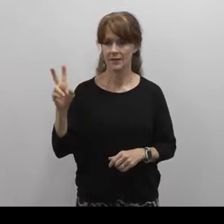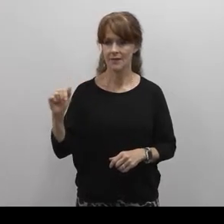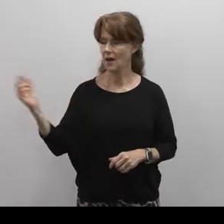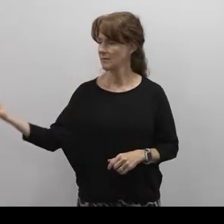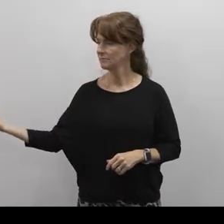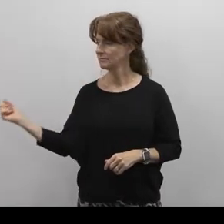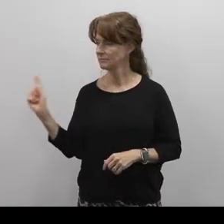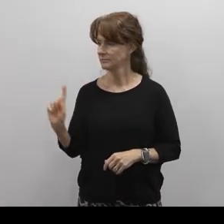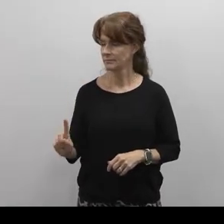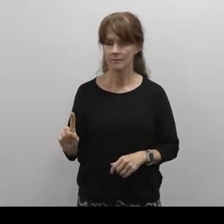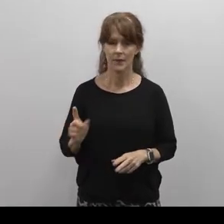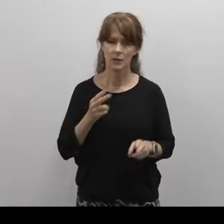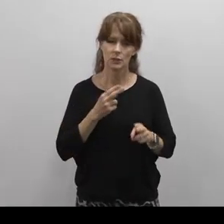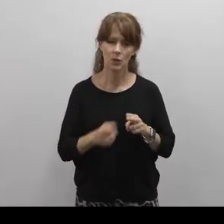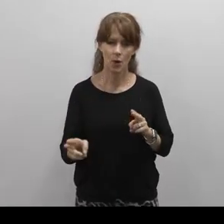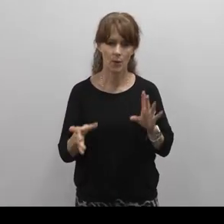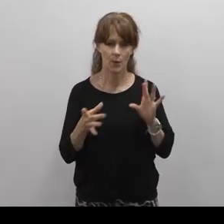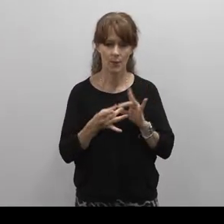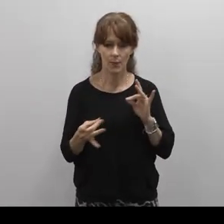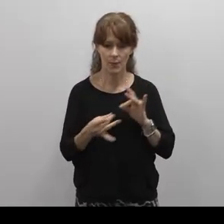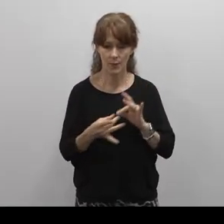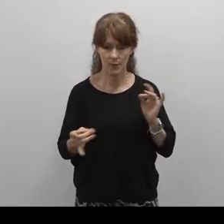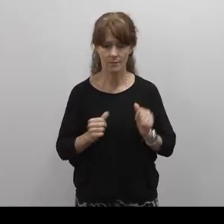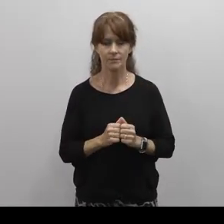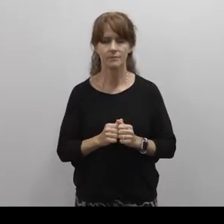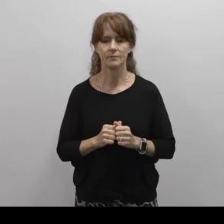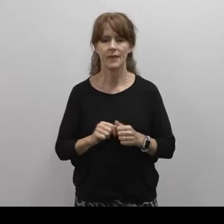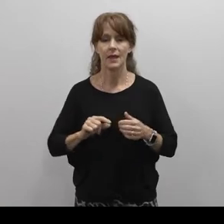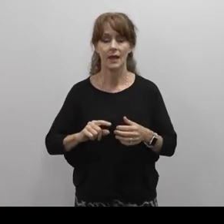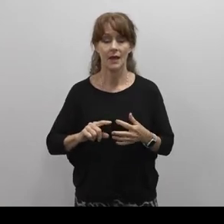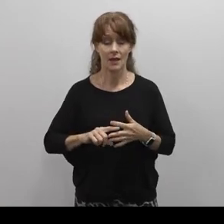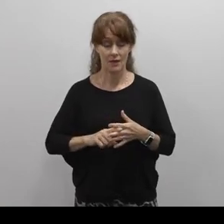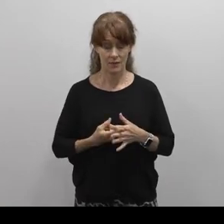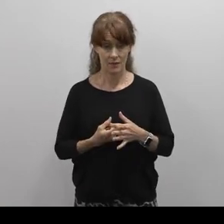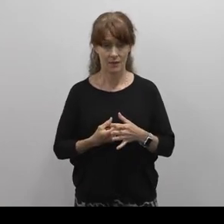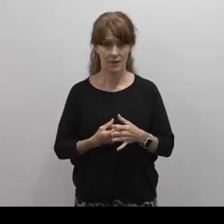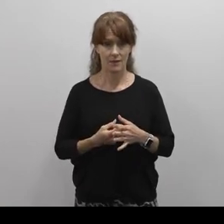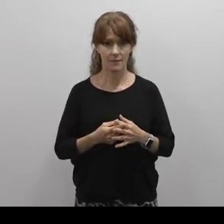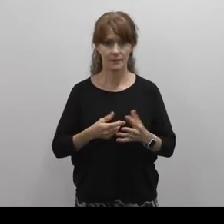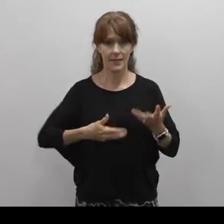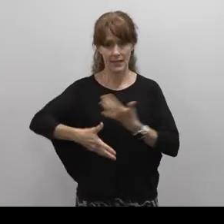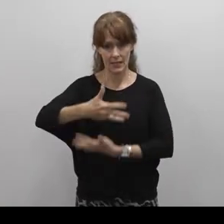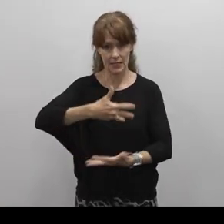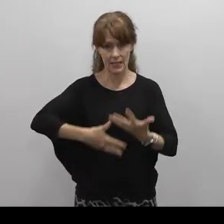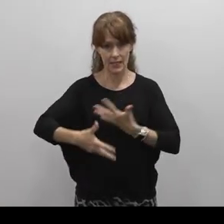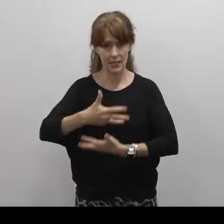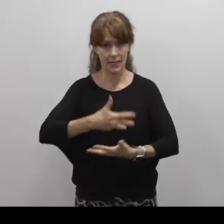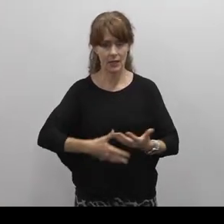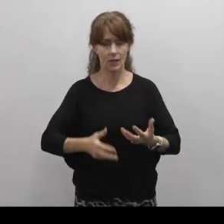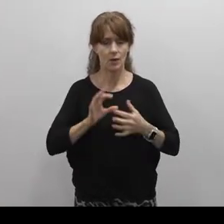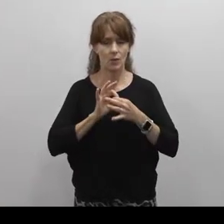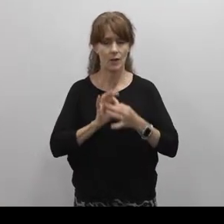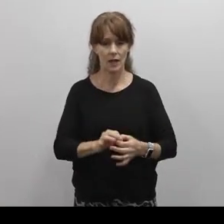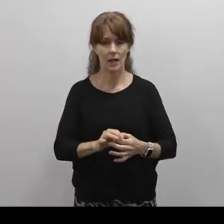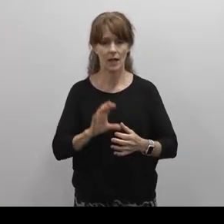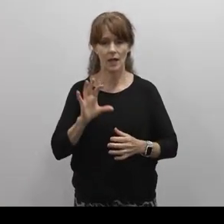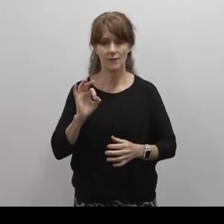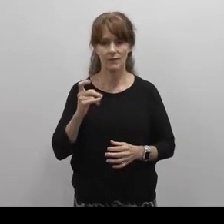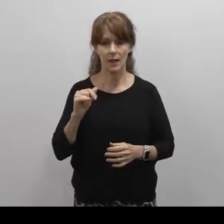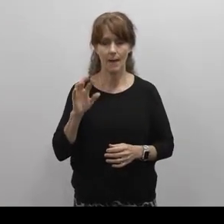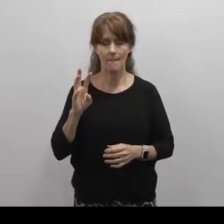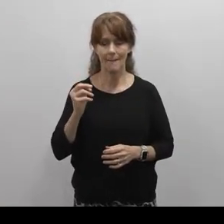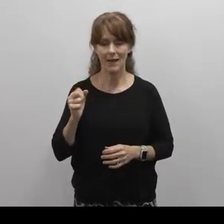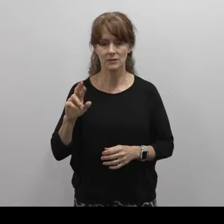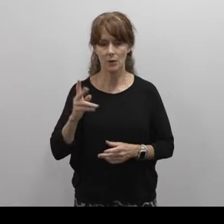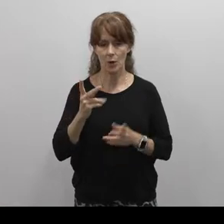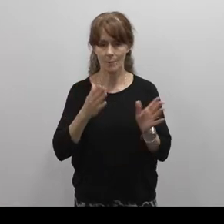I'll be brief in my comments. So first and foremost, we've talked about engagement in particular with respect to the facility master plan. But we